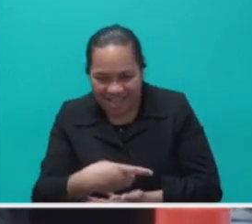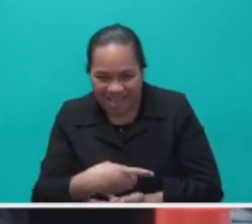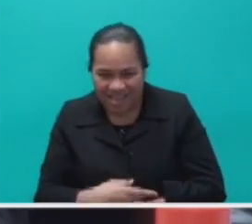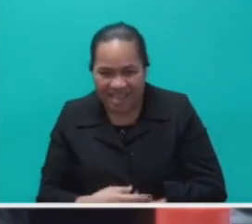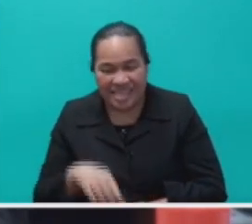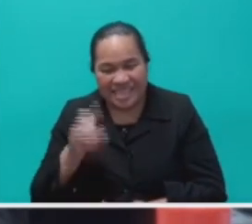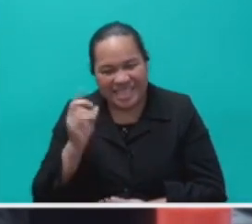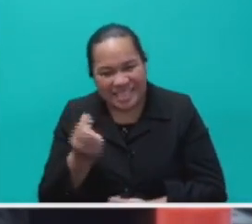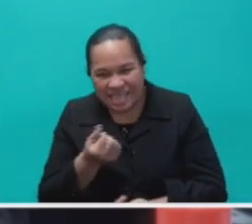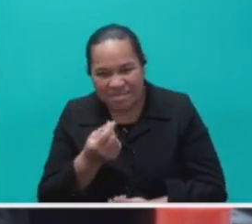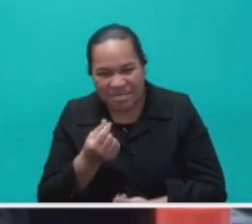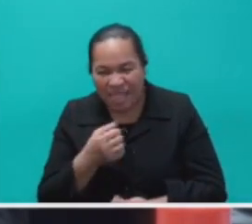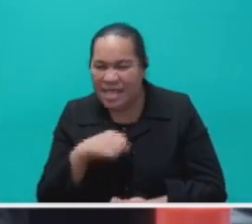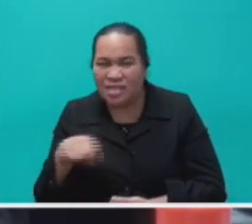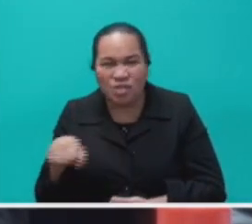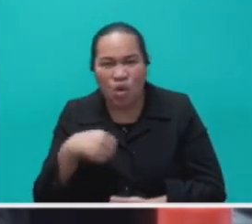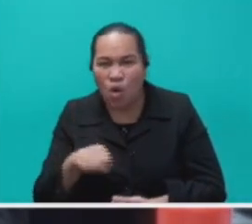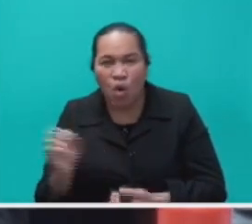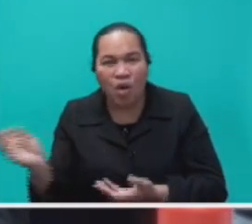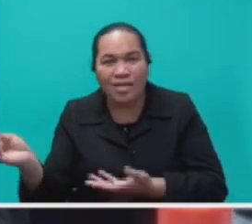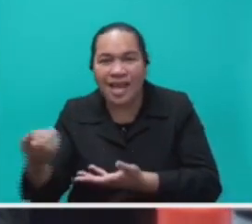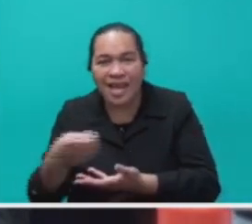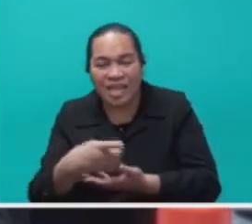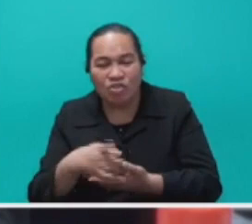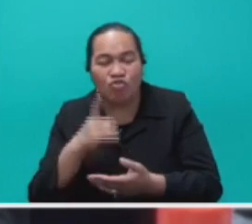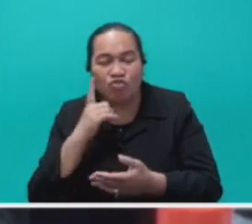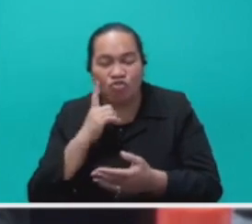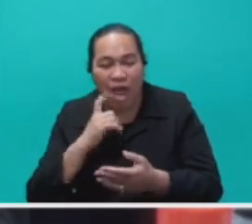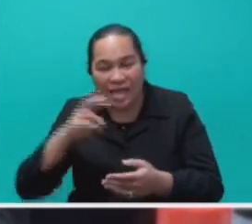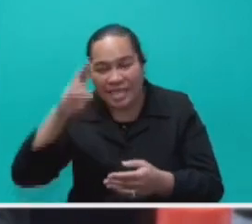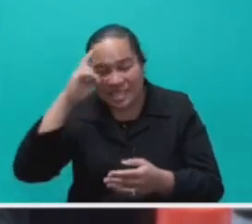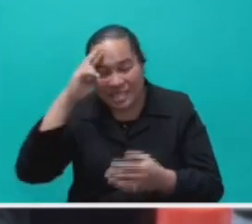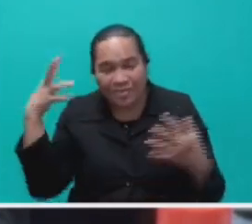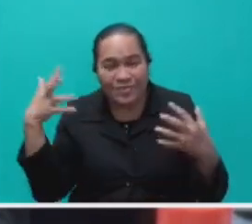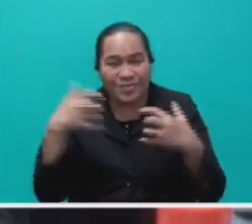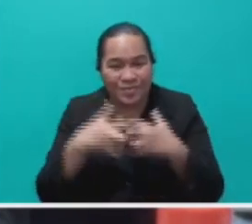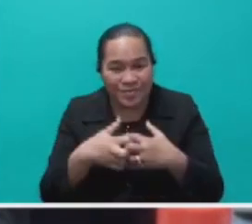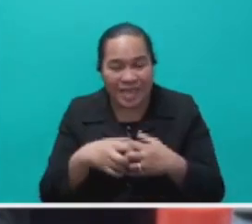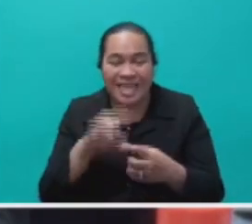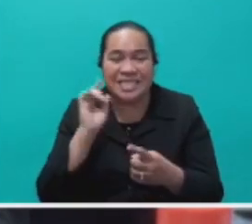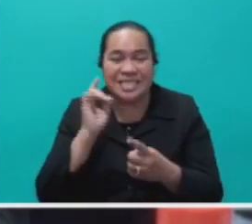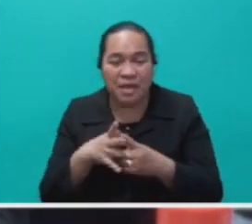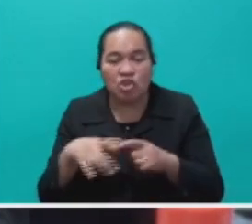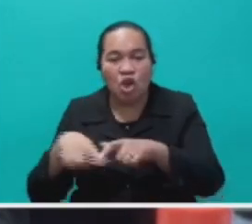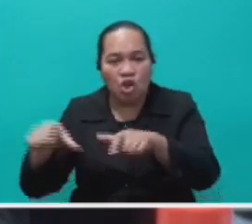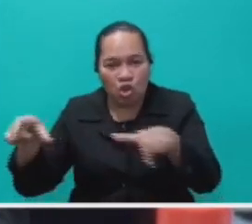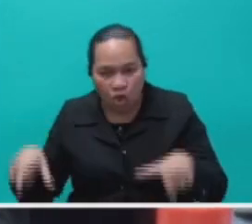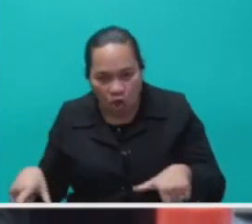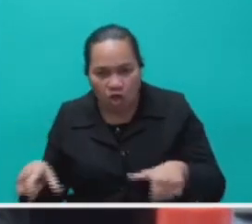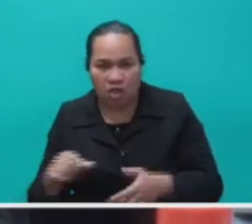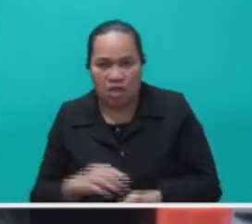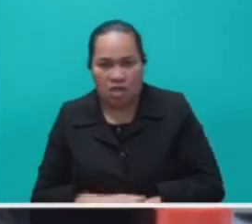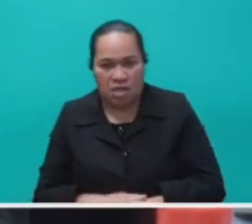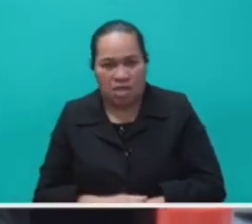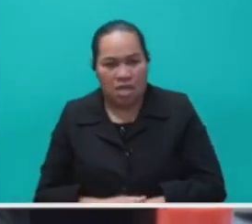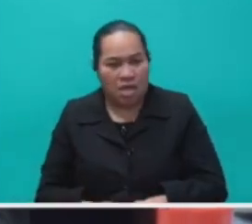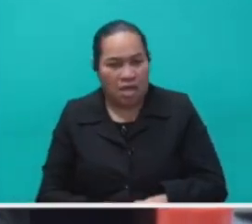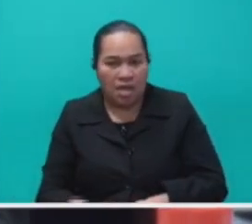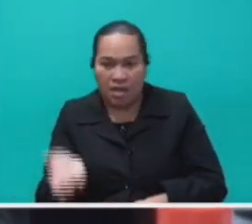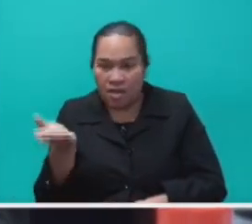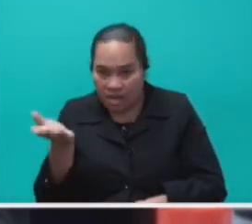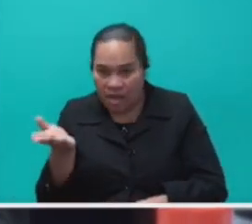It's simple. There is no data to justify a special court. Mr. Bosorongo